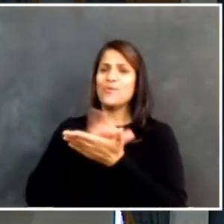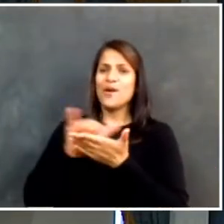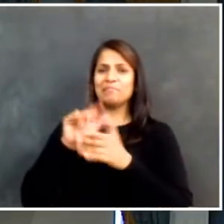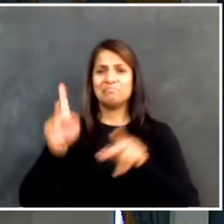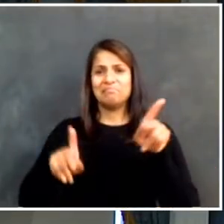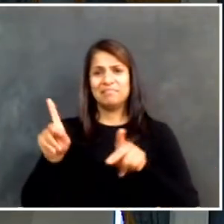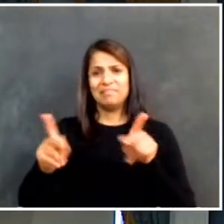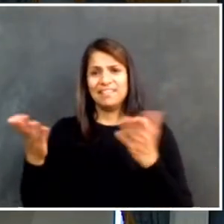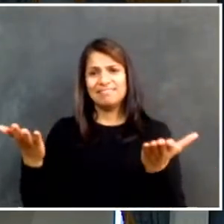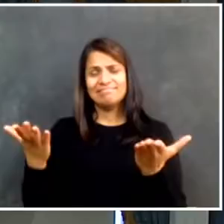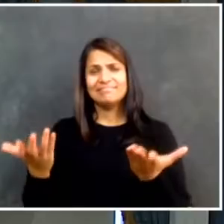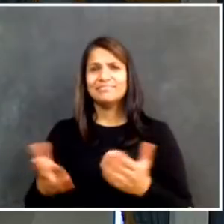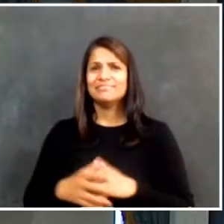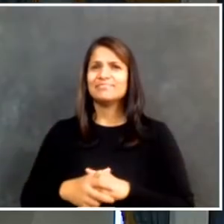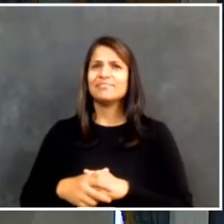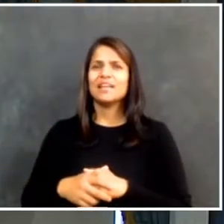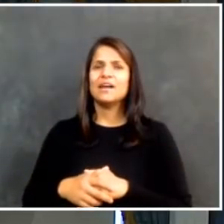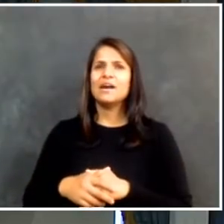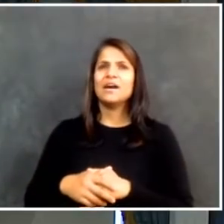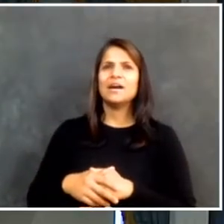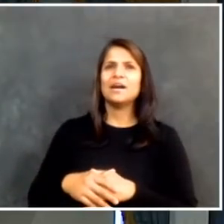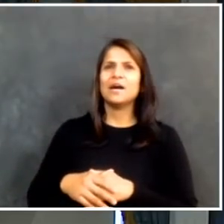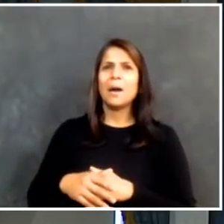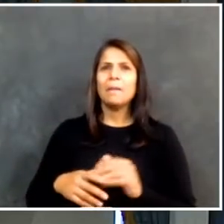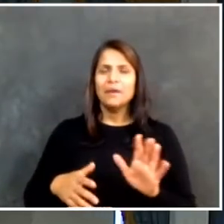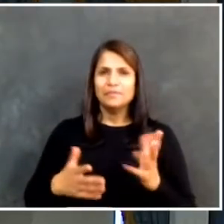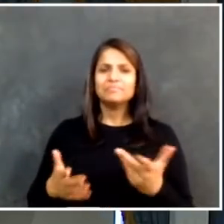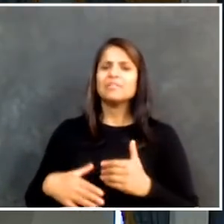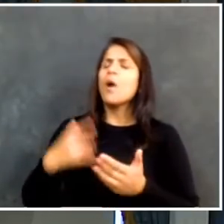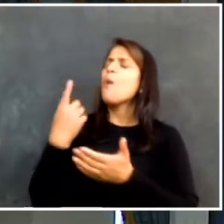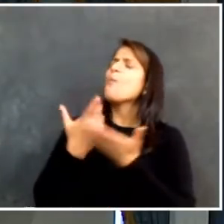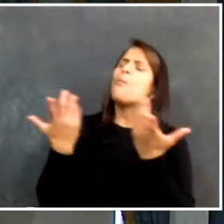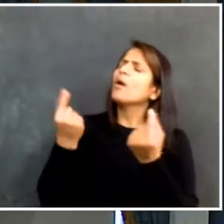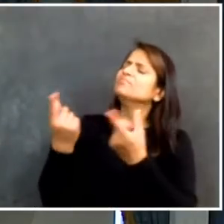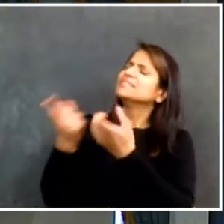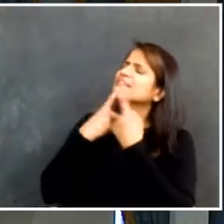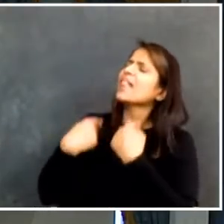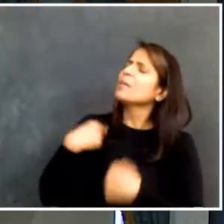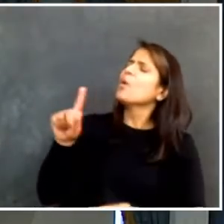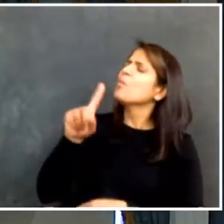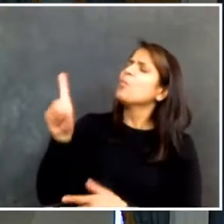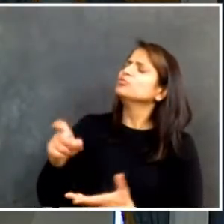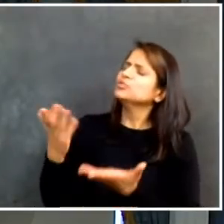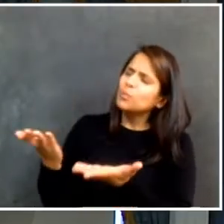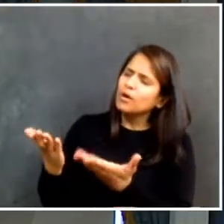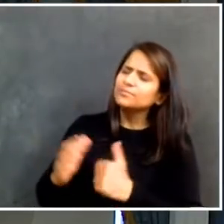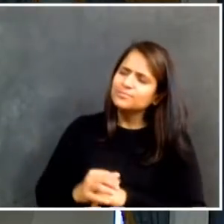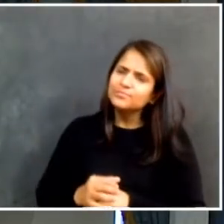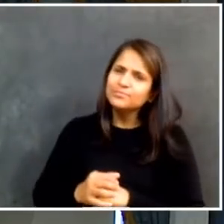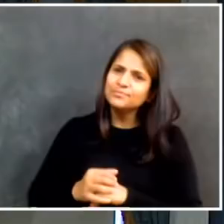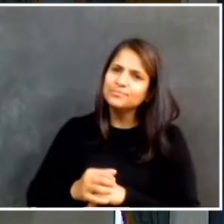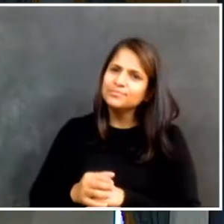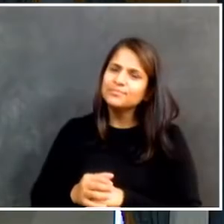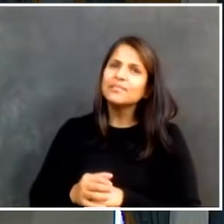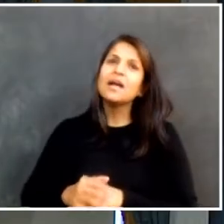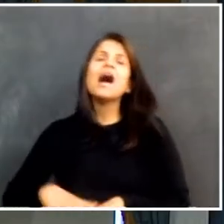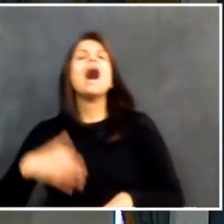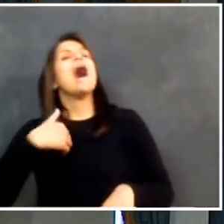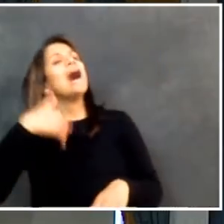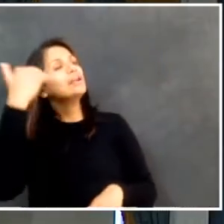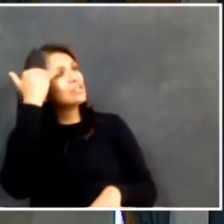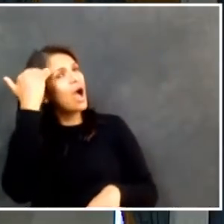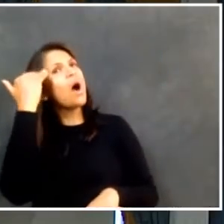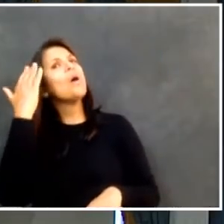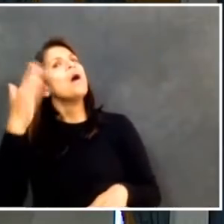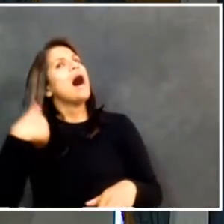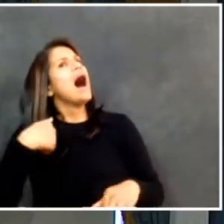we give you a lot of tough questions and give you a hard time and criticize you, I think